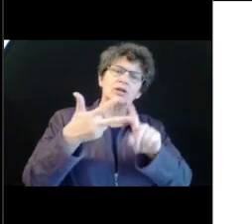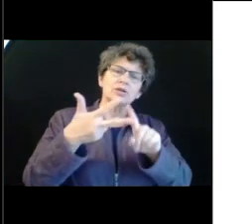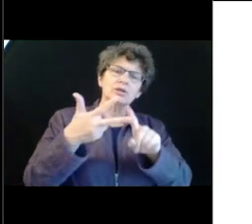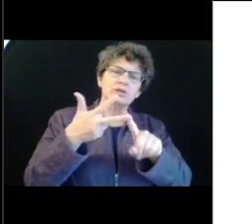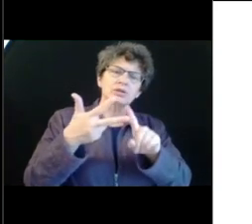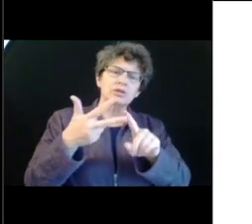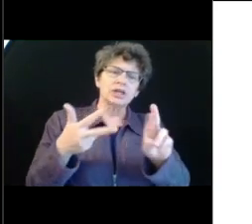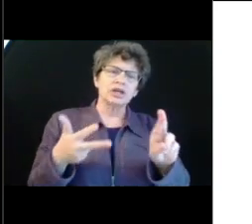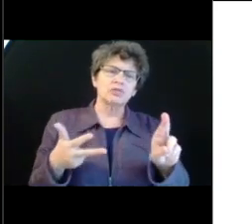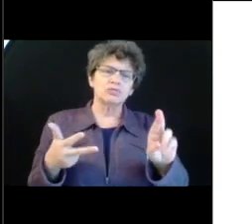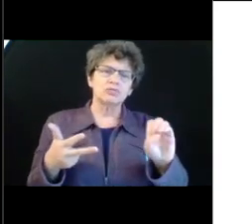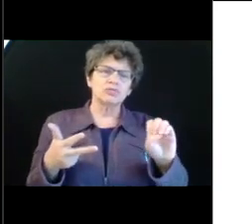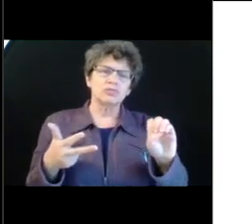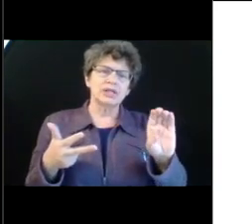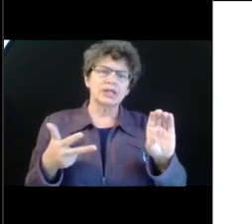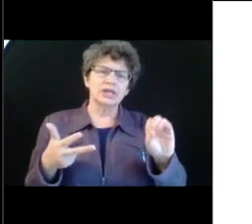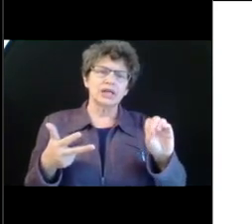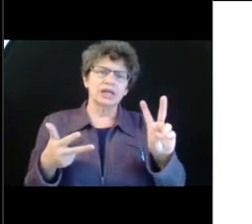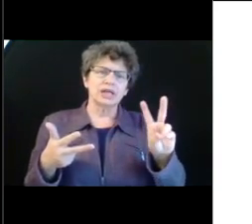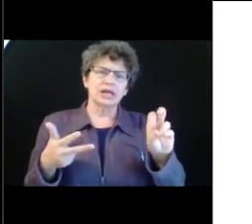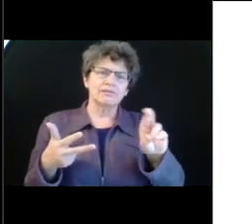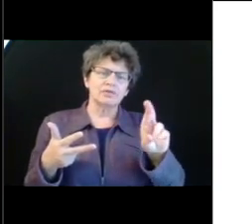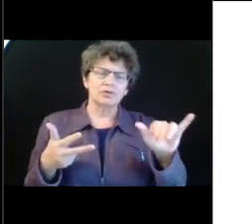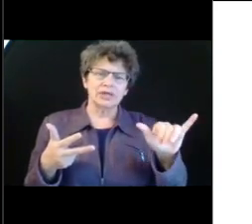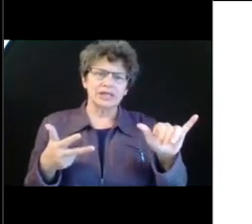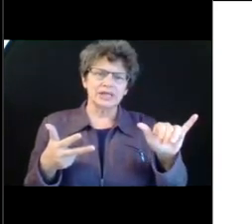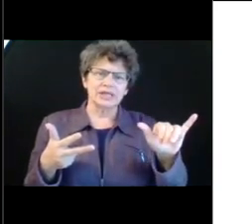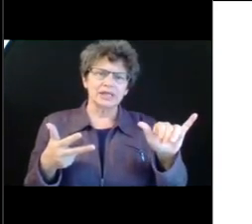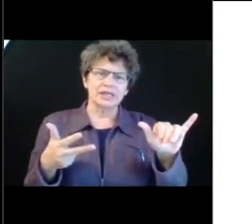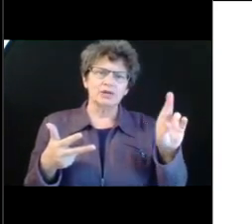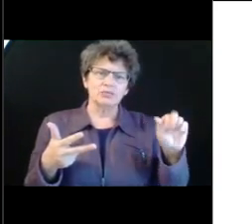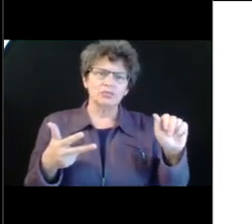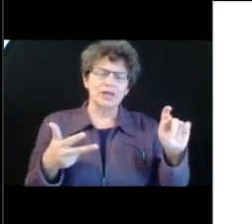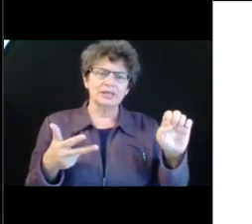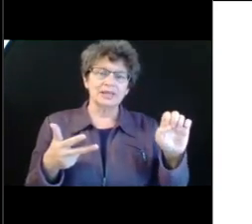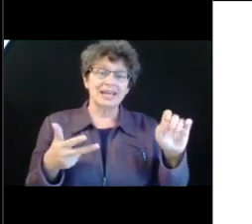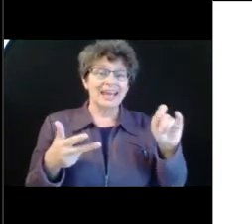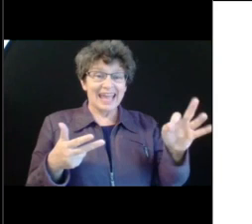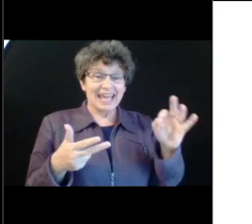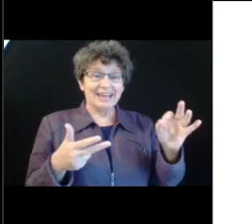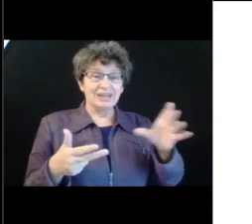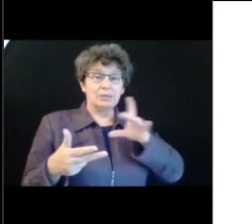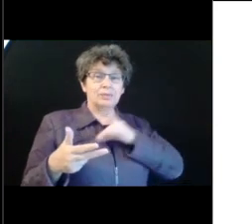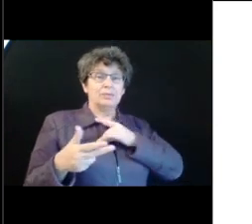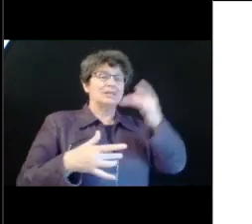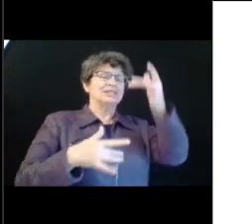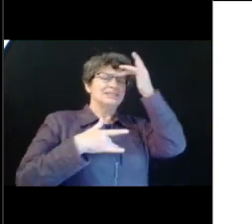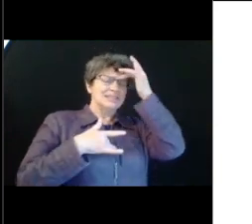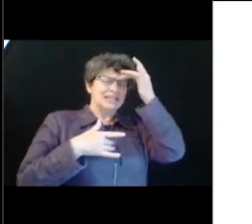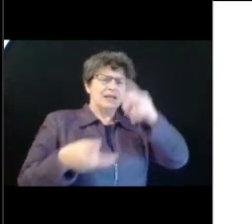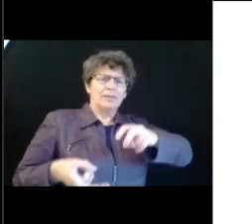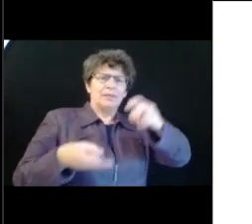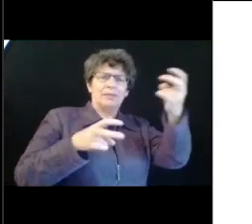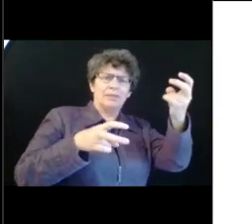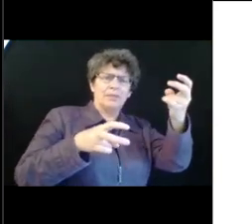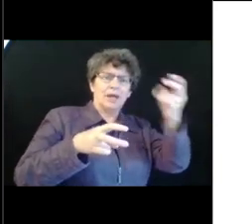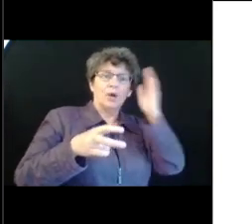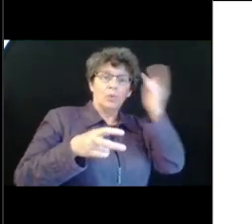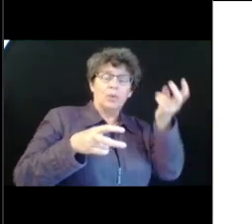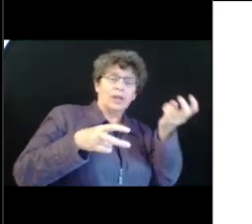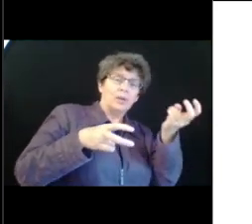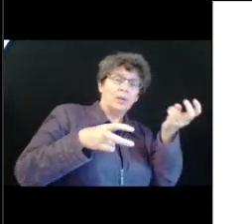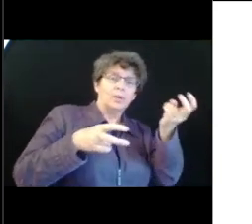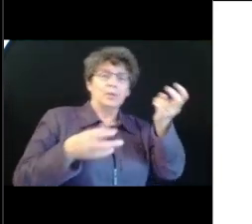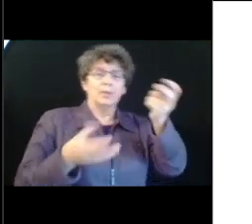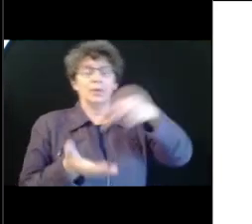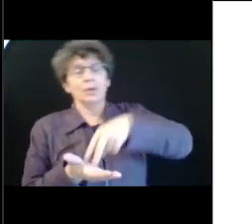healthy again, or unfortunately pass. And so that recovery rate is a key factor in